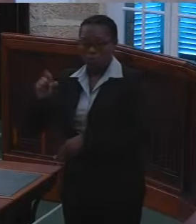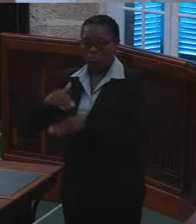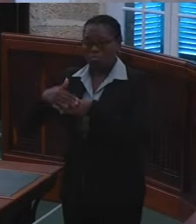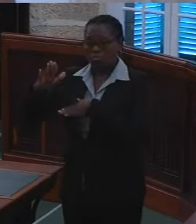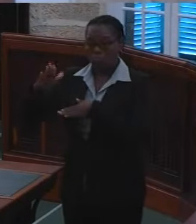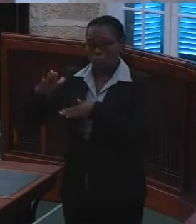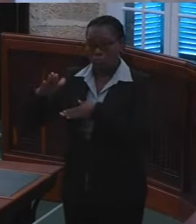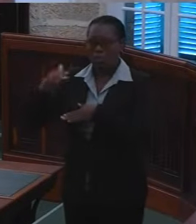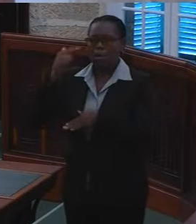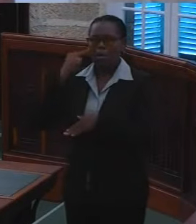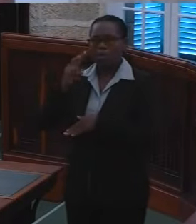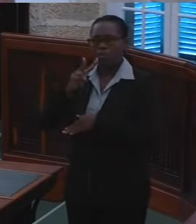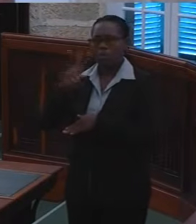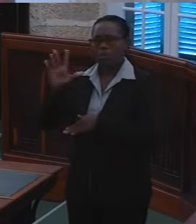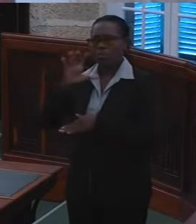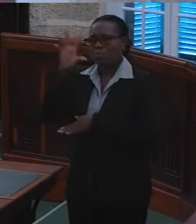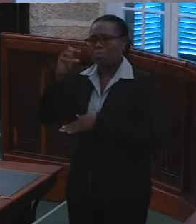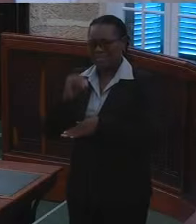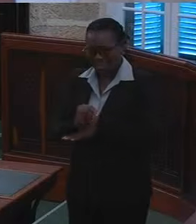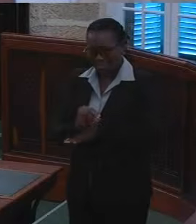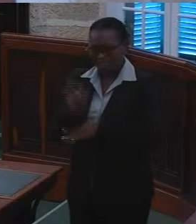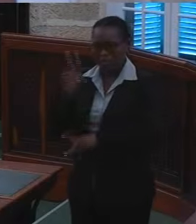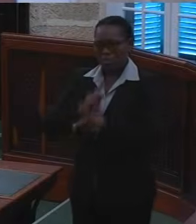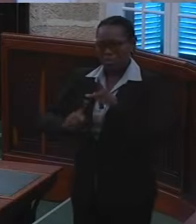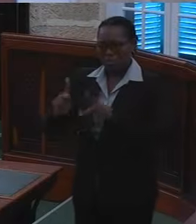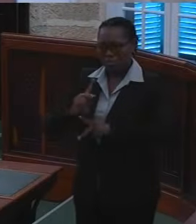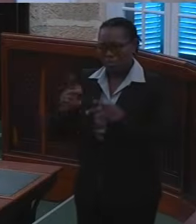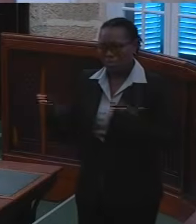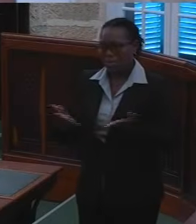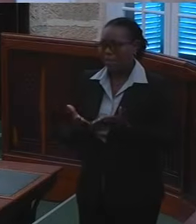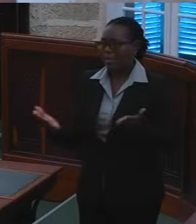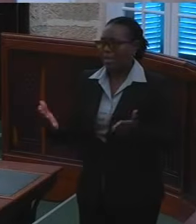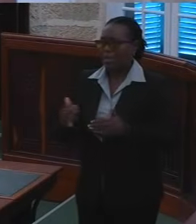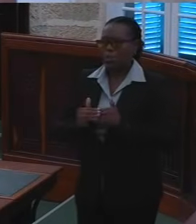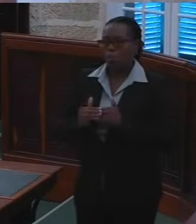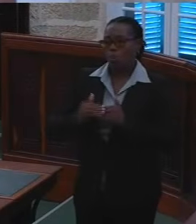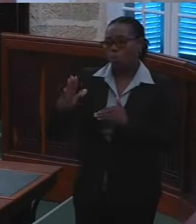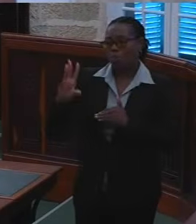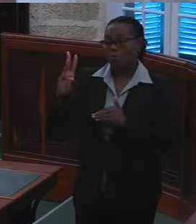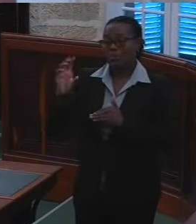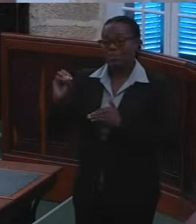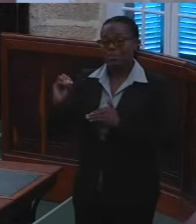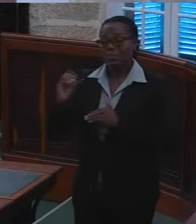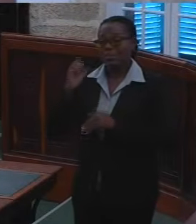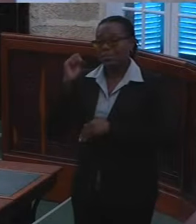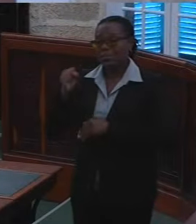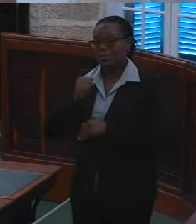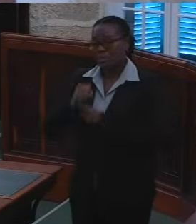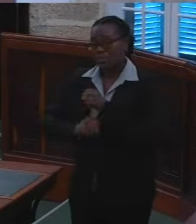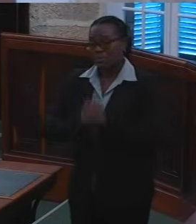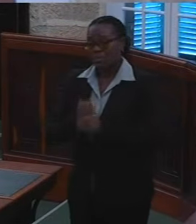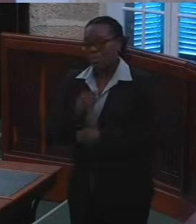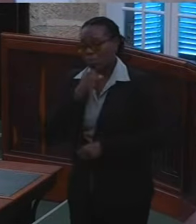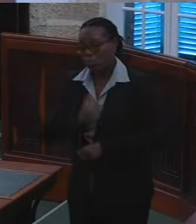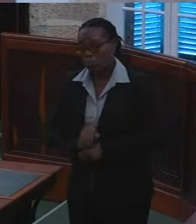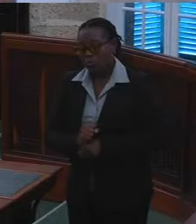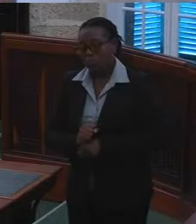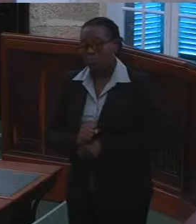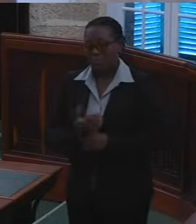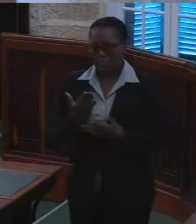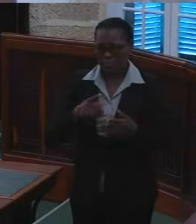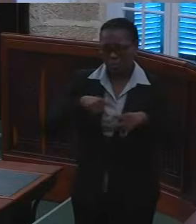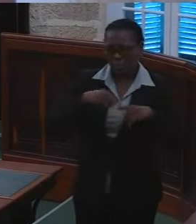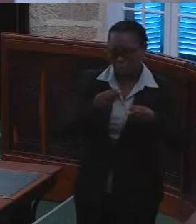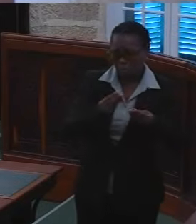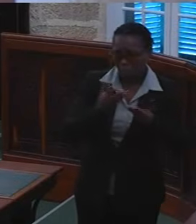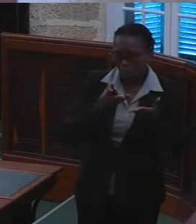Over 25% of our population or so is past the age of 60 years old. I think, based on information